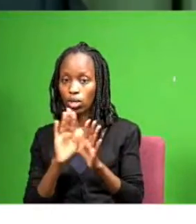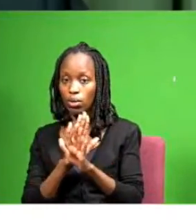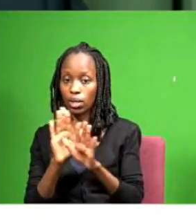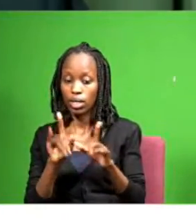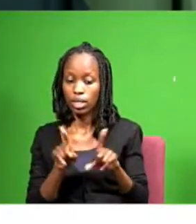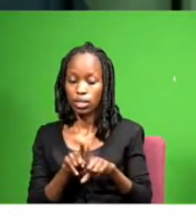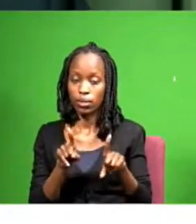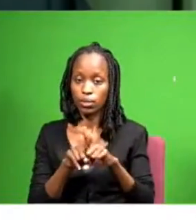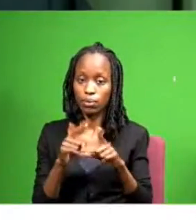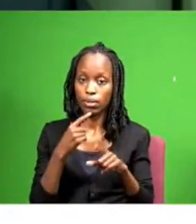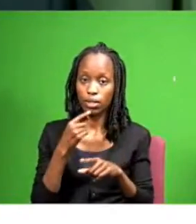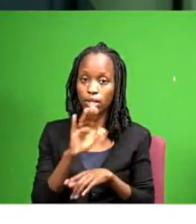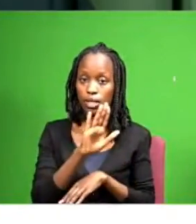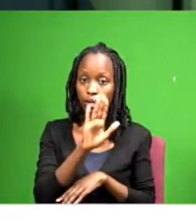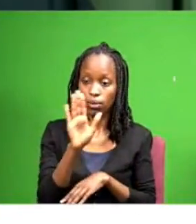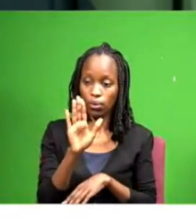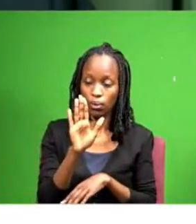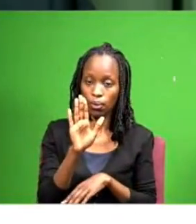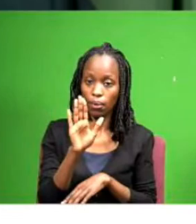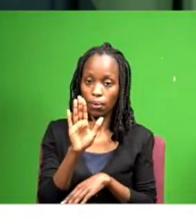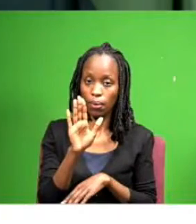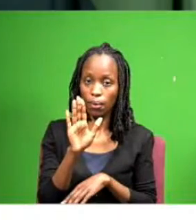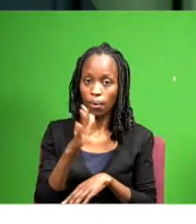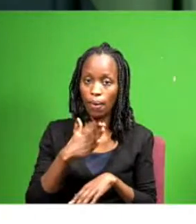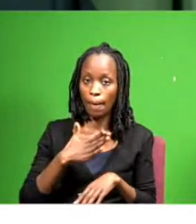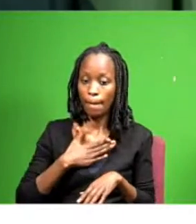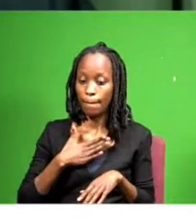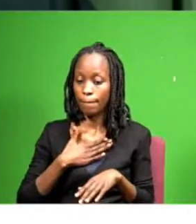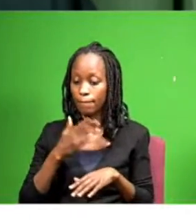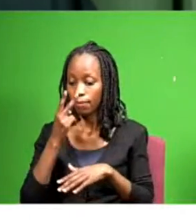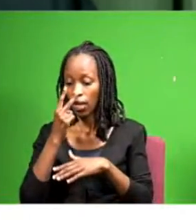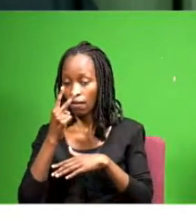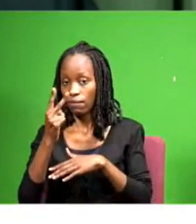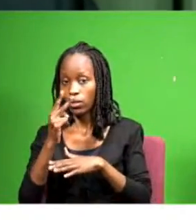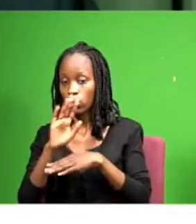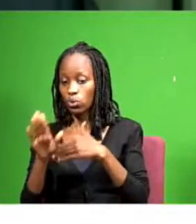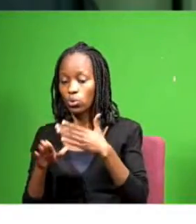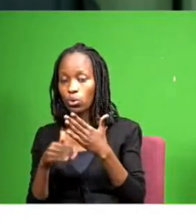give you my brief views on each,